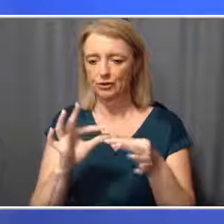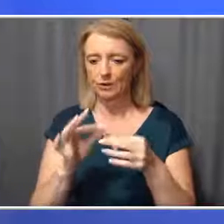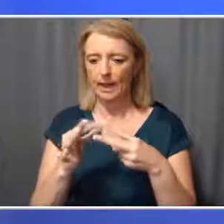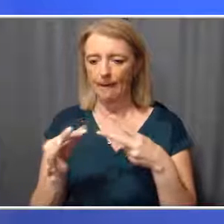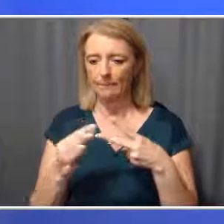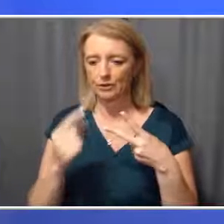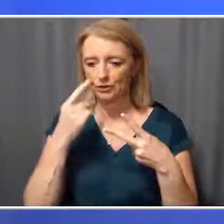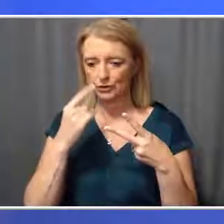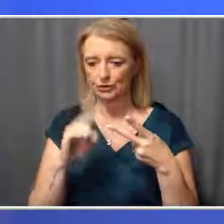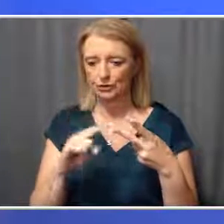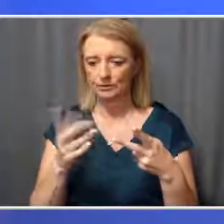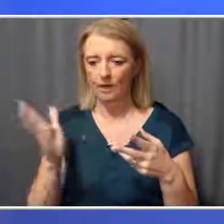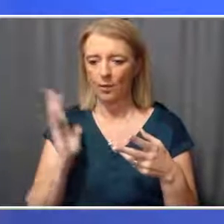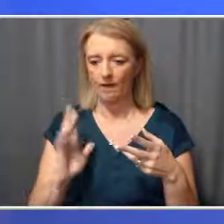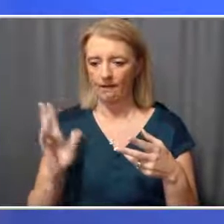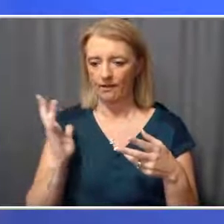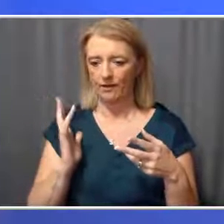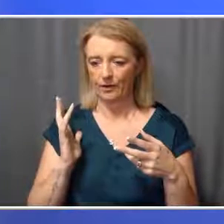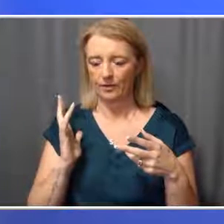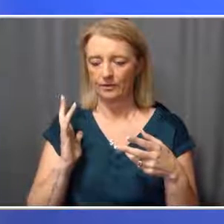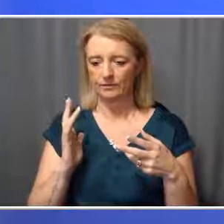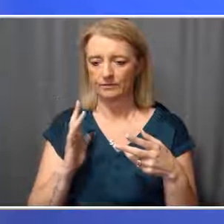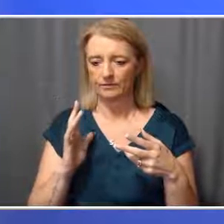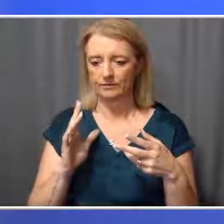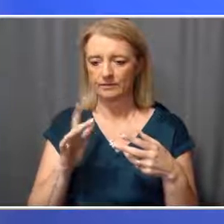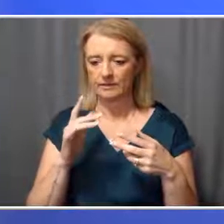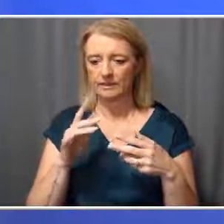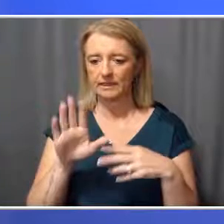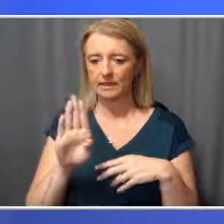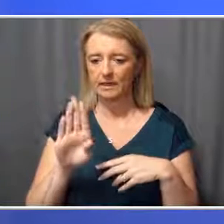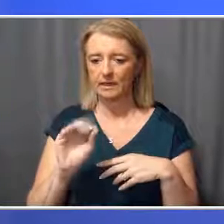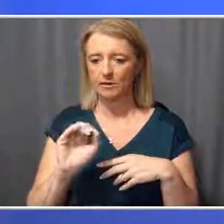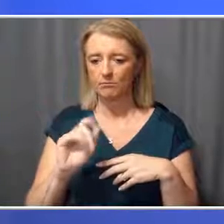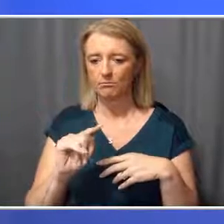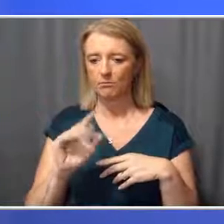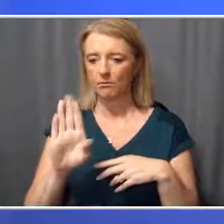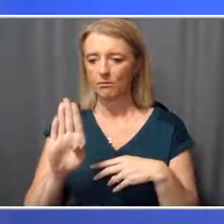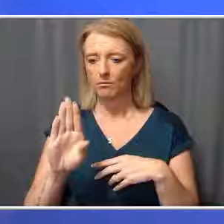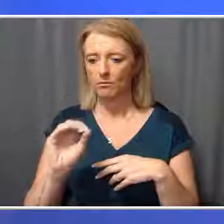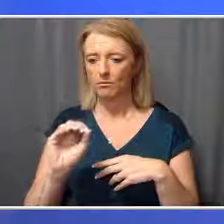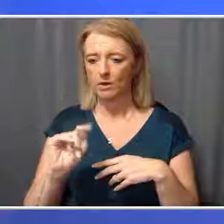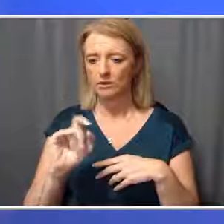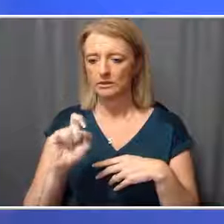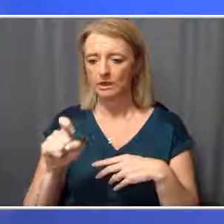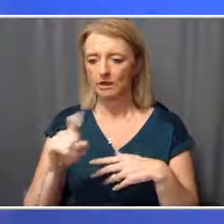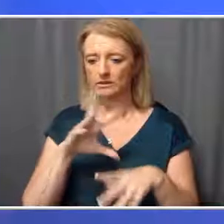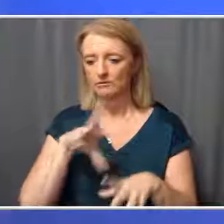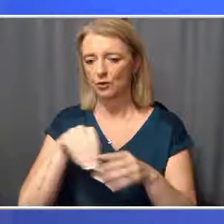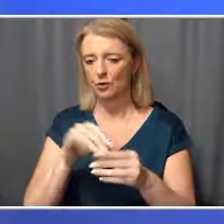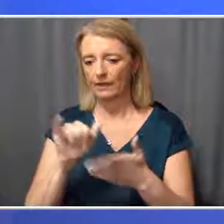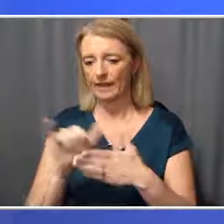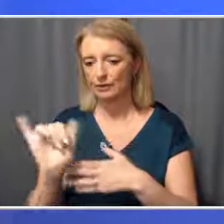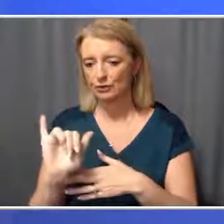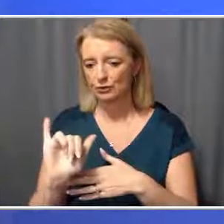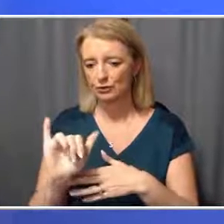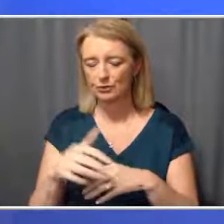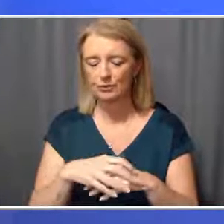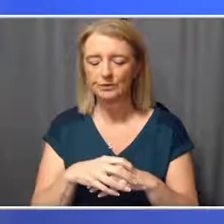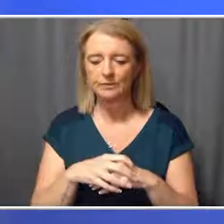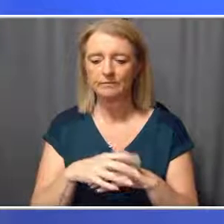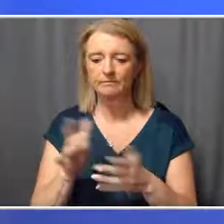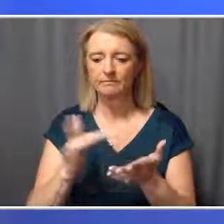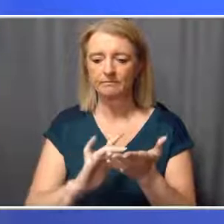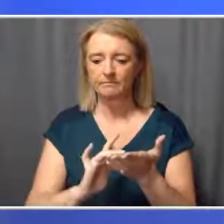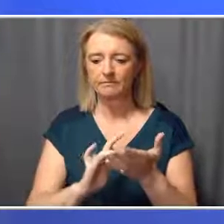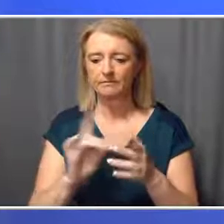there were people in front of me who were smoking cigarettes throughout the entire concert. And anytime my sinuses are really impacted, that's definitely a trigger for me,